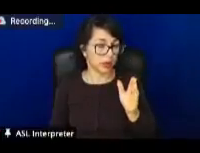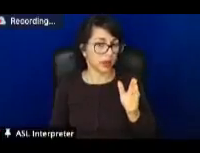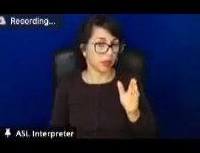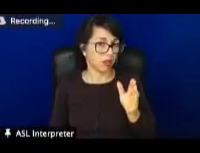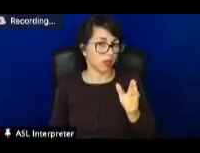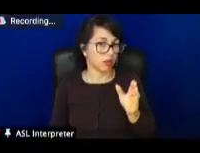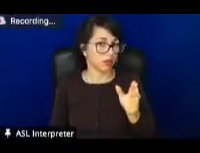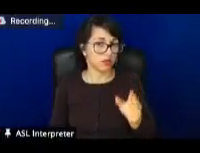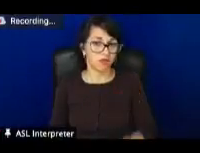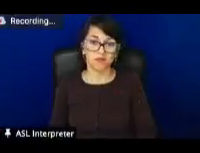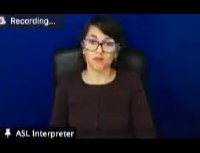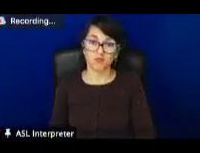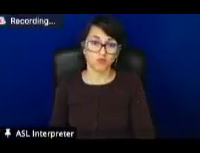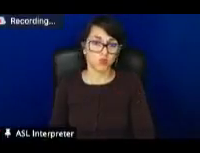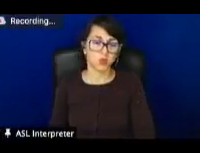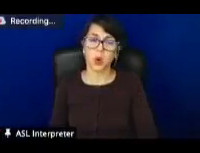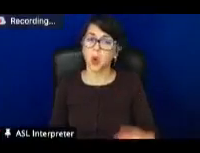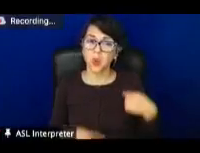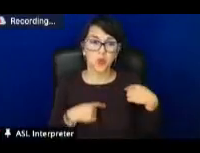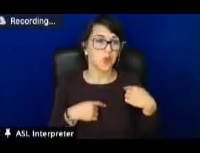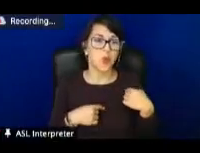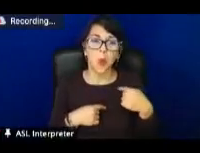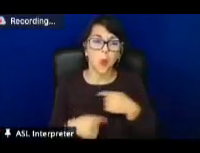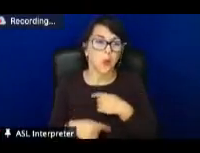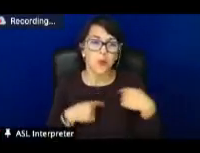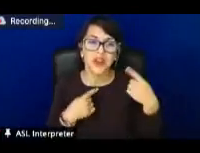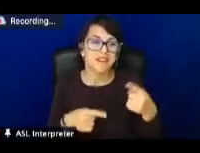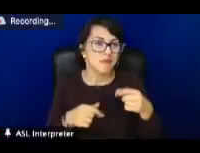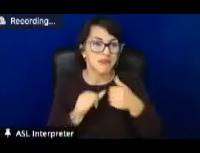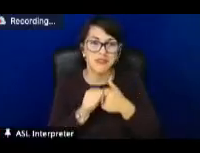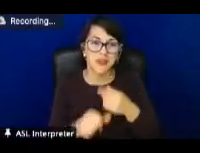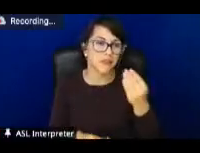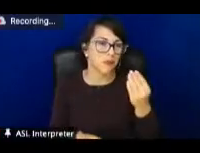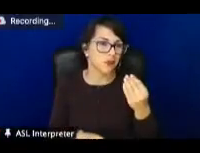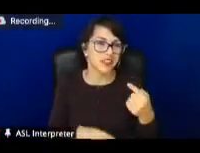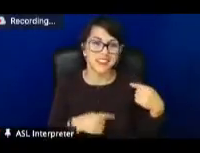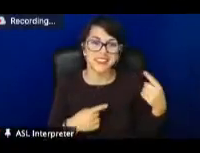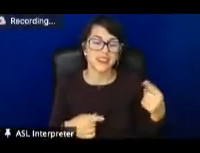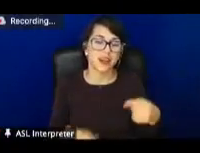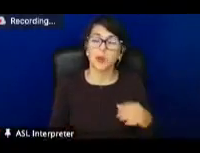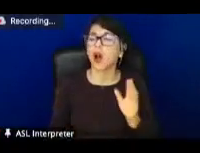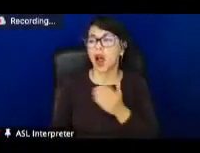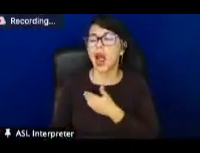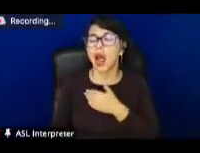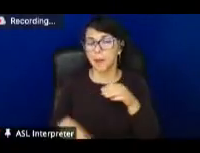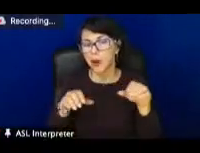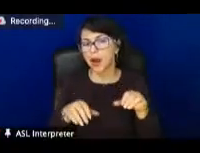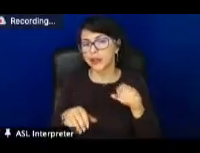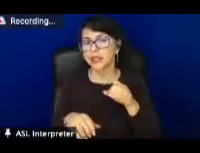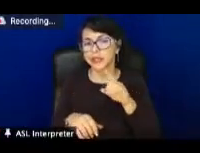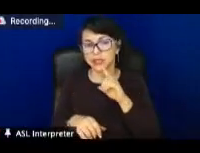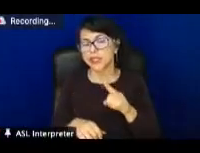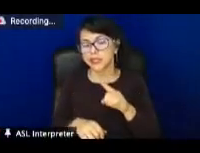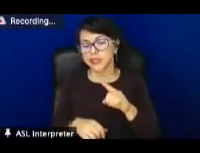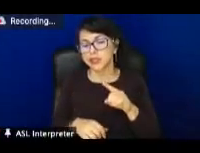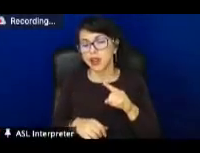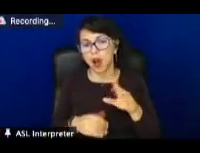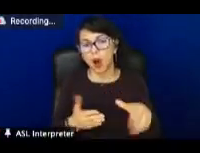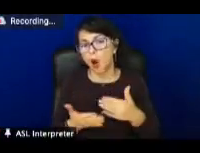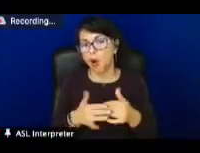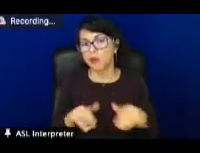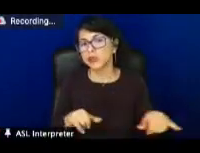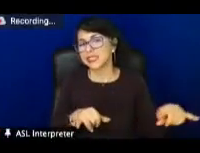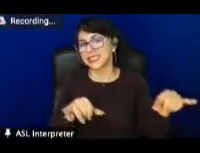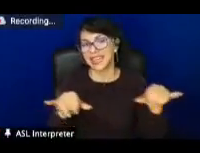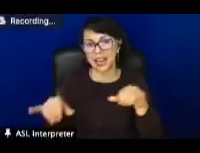or gosh, we've been doing 14 the whole time. We'll go with 14. We'll make a decision. Our then. practice has been to do all of them. Let's 14. just